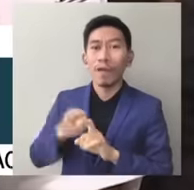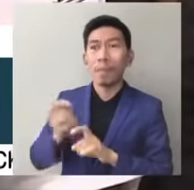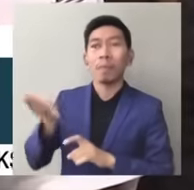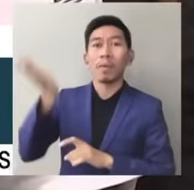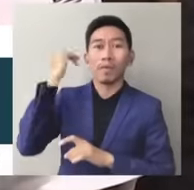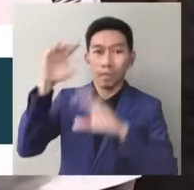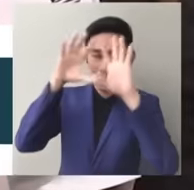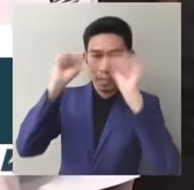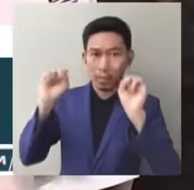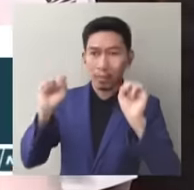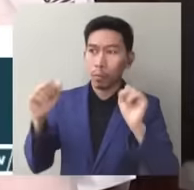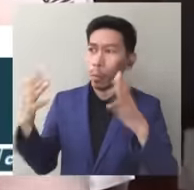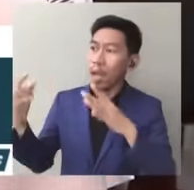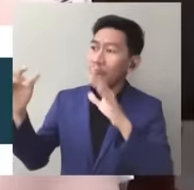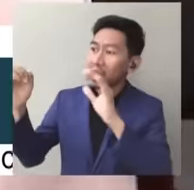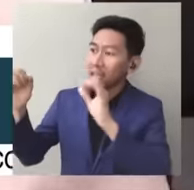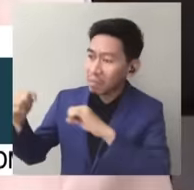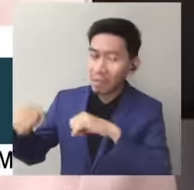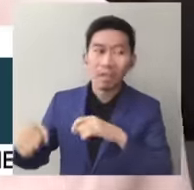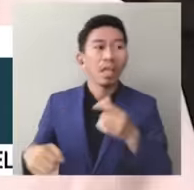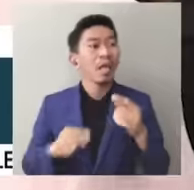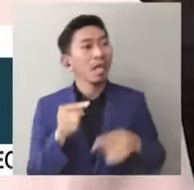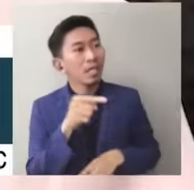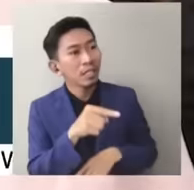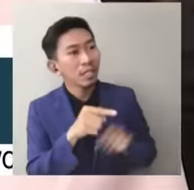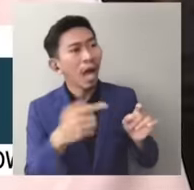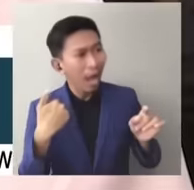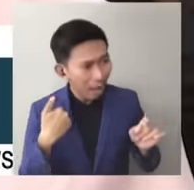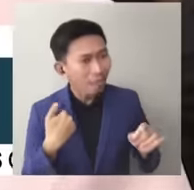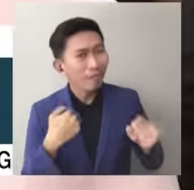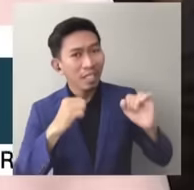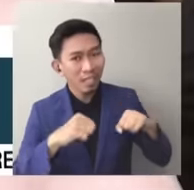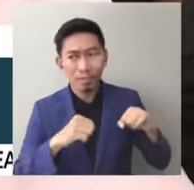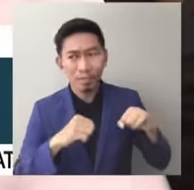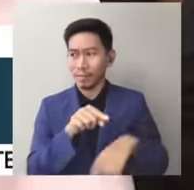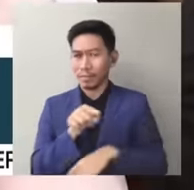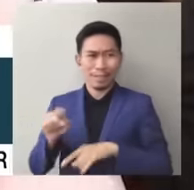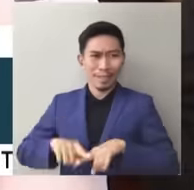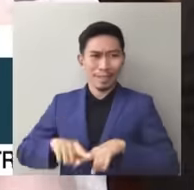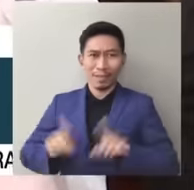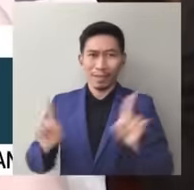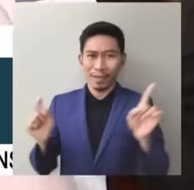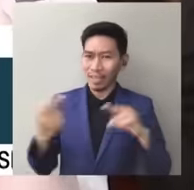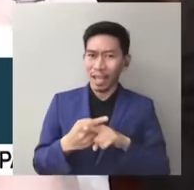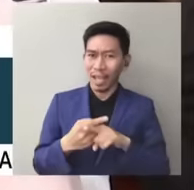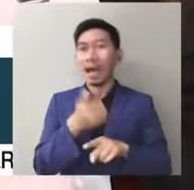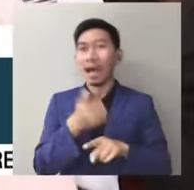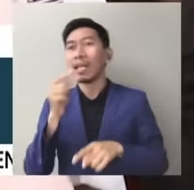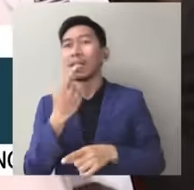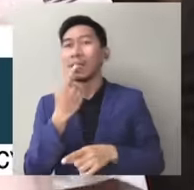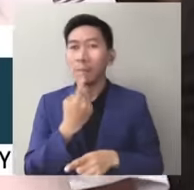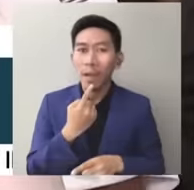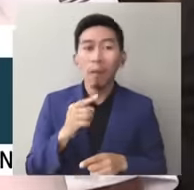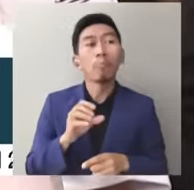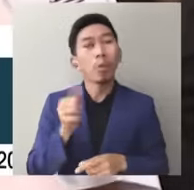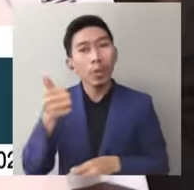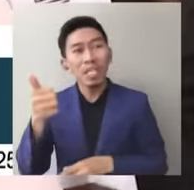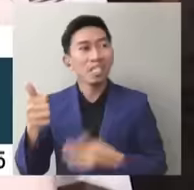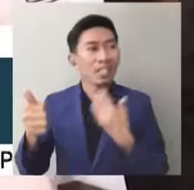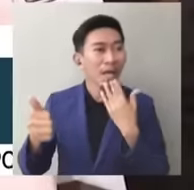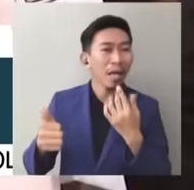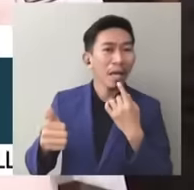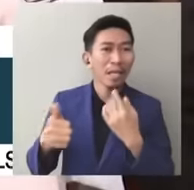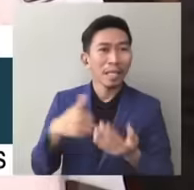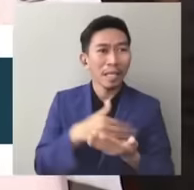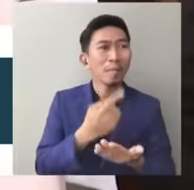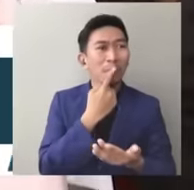such agreement. Sabi naman ng isa, no, there is and we should honor it. Sabi naman ng iba, maganda yan. Sabi ng iba, hindi maganda yan. Hindi